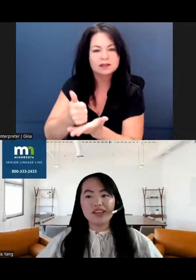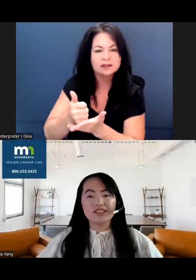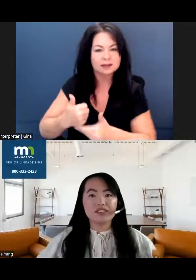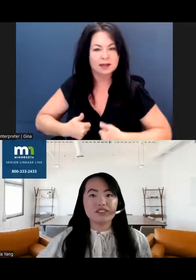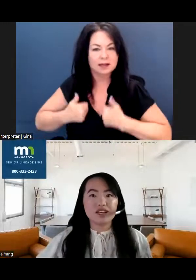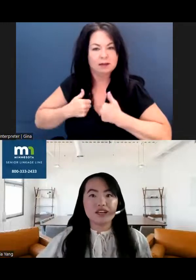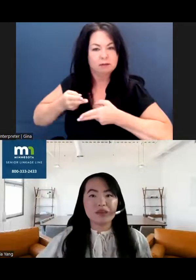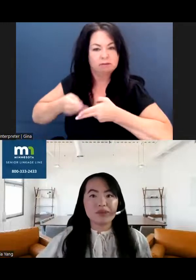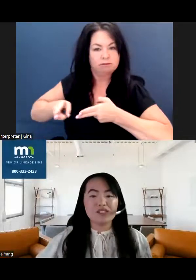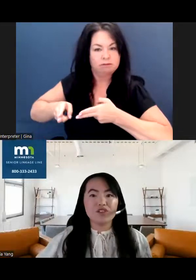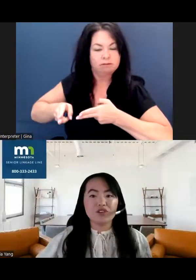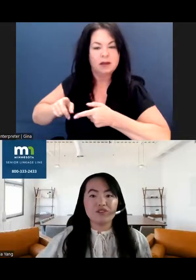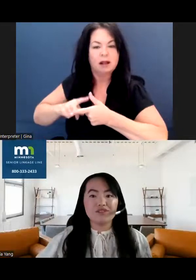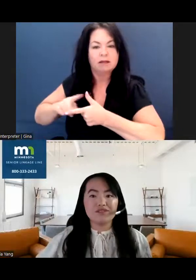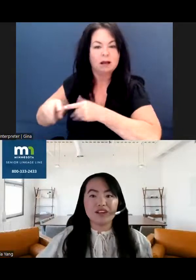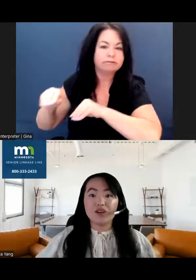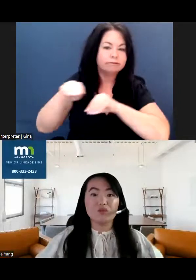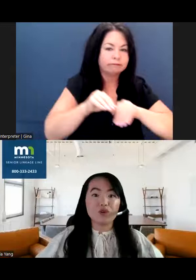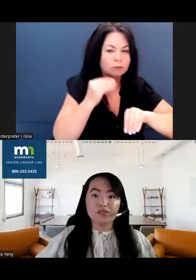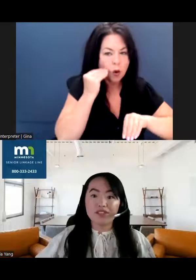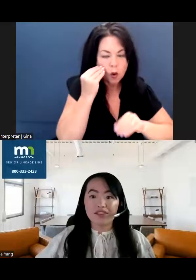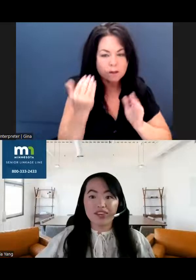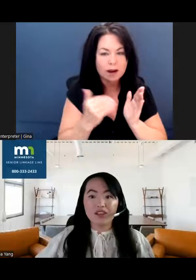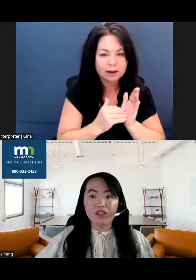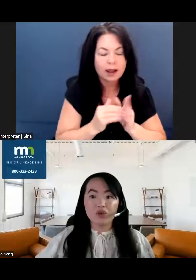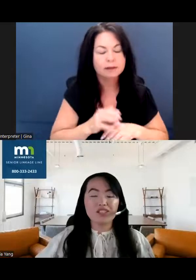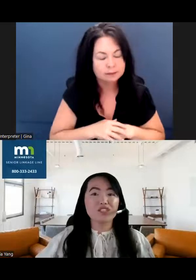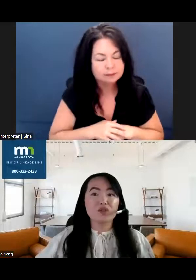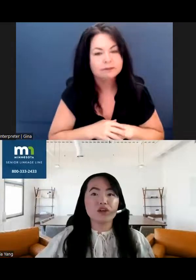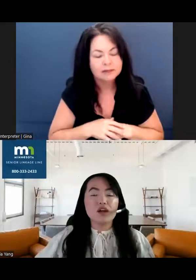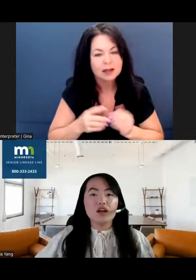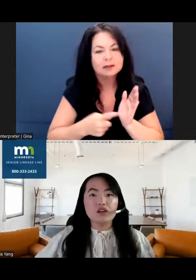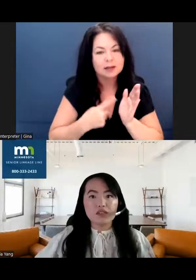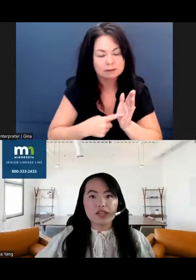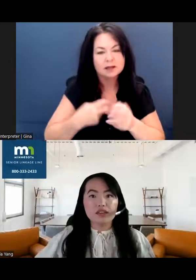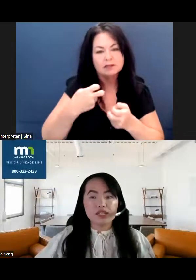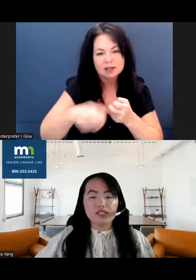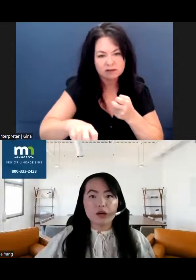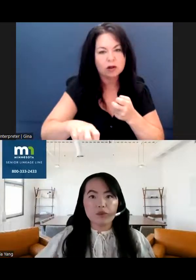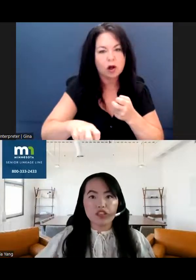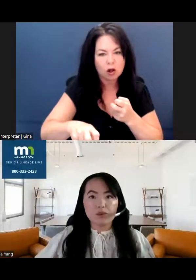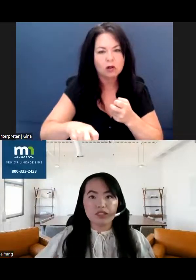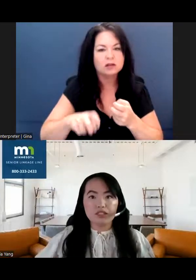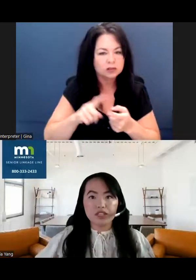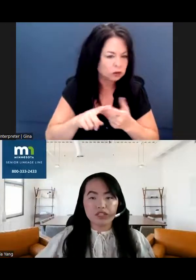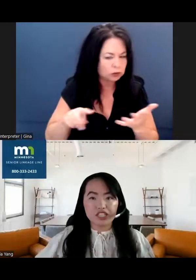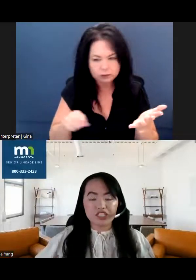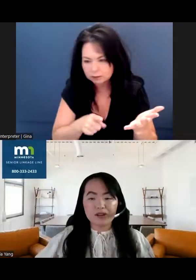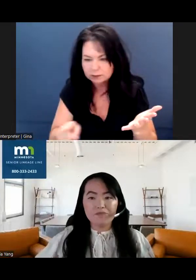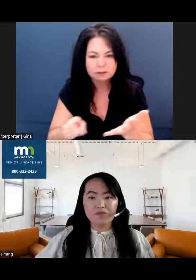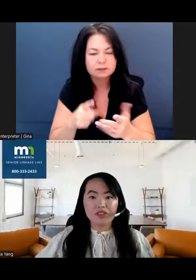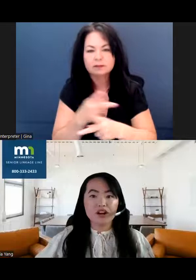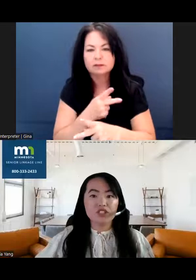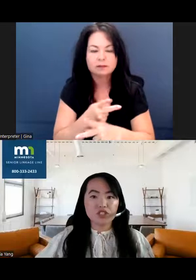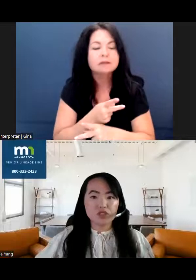And we know that this may be a difficult road to navigate alone, and so know that there is help available at the Senior LinkAge